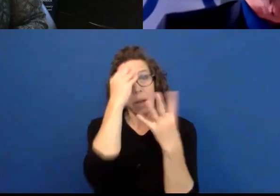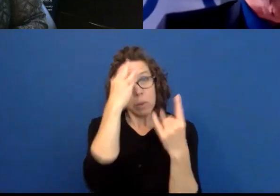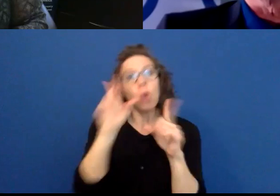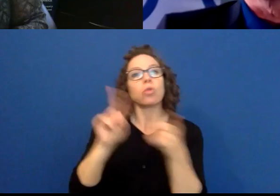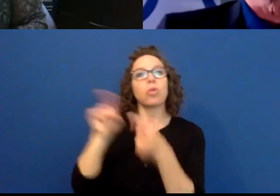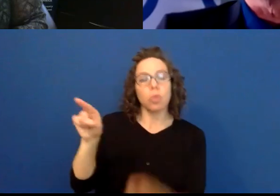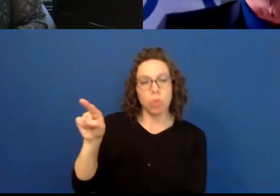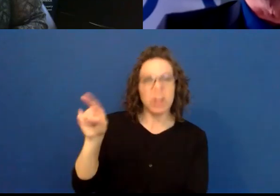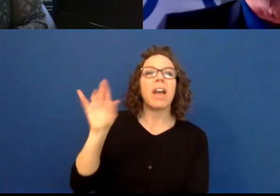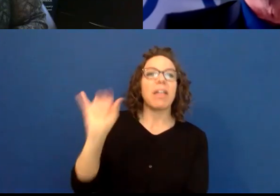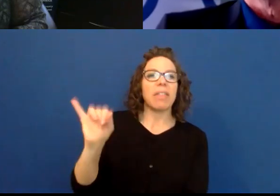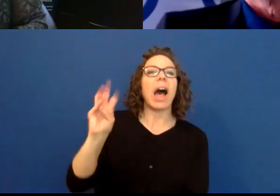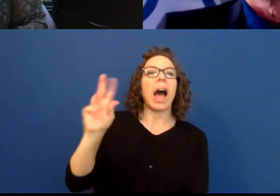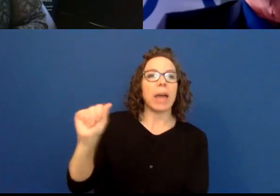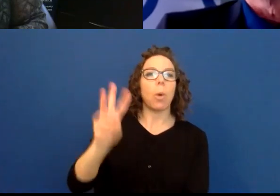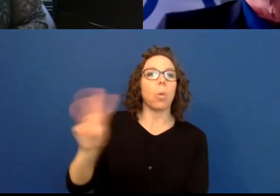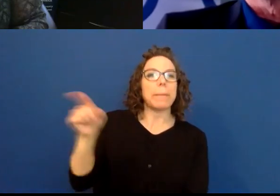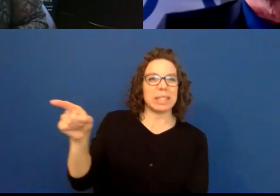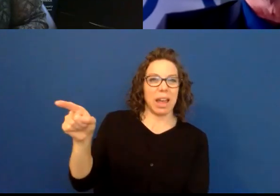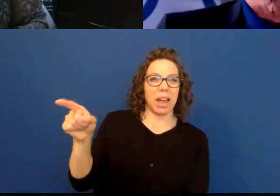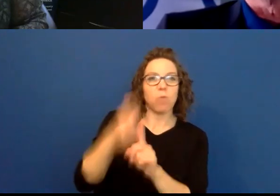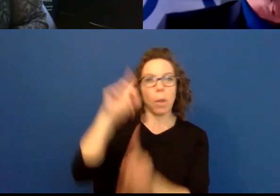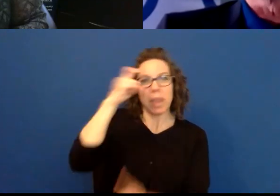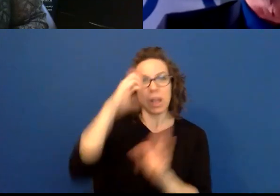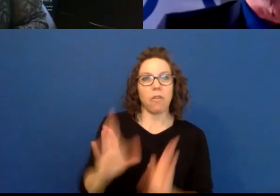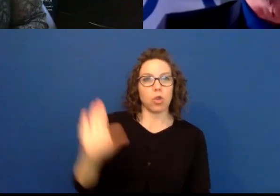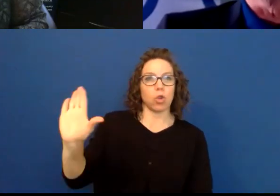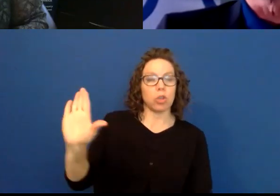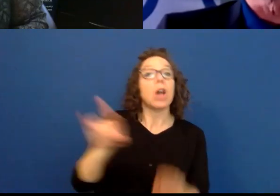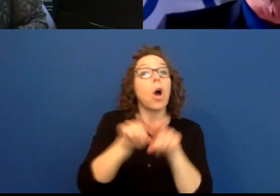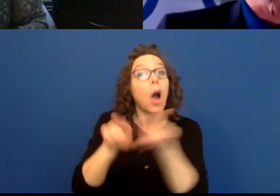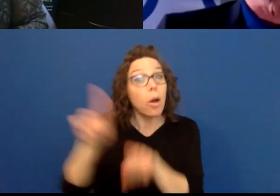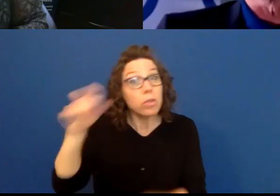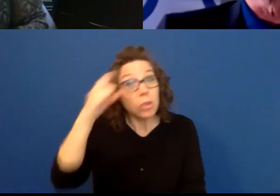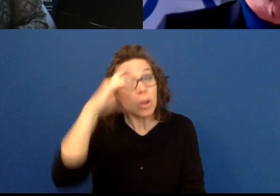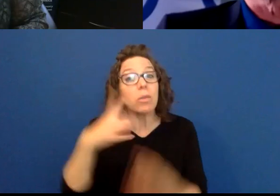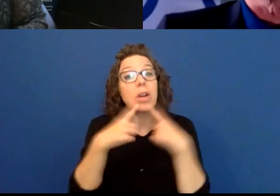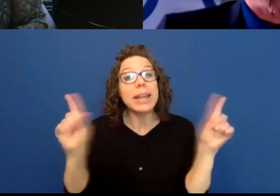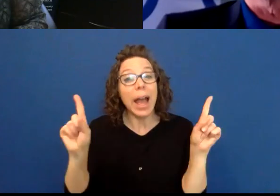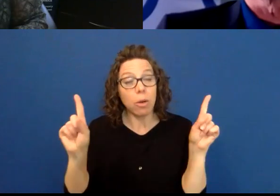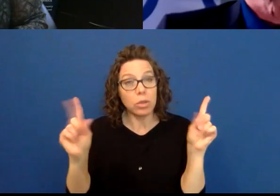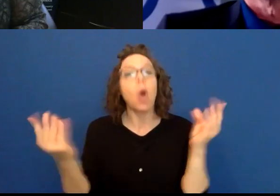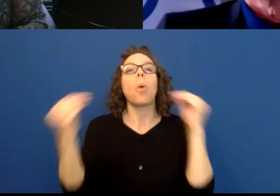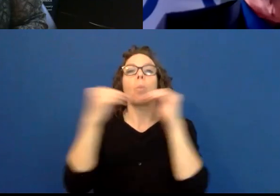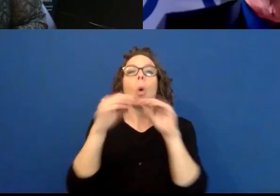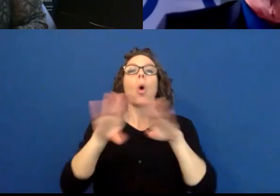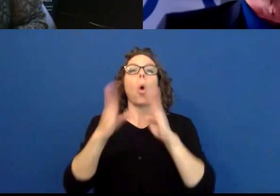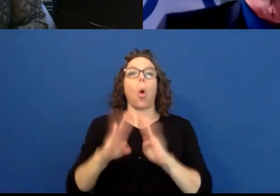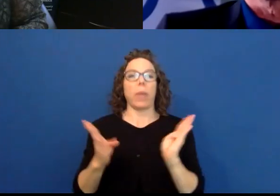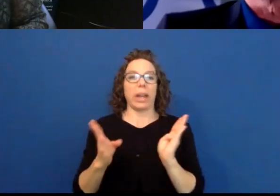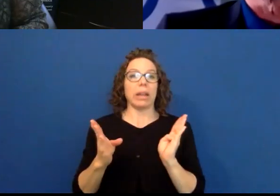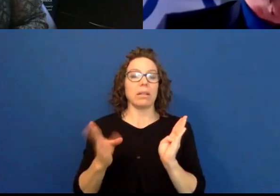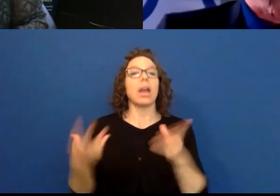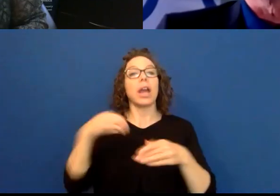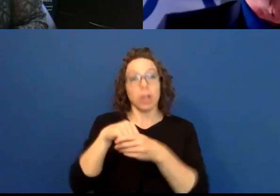Also, since we last spoke with you, Governor Reynolds announced additional reopenings, some of which include Scott County. Tomorrow,